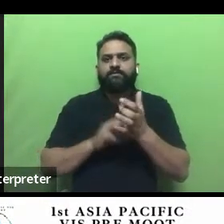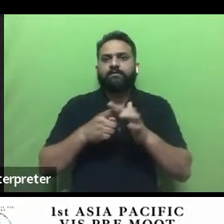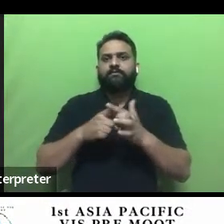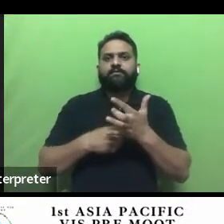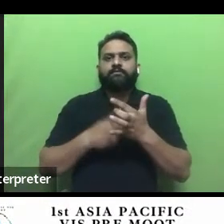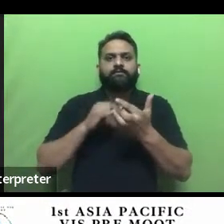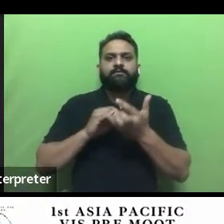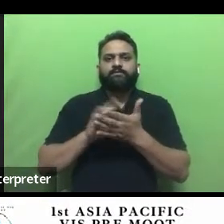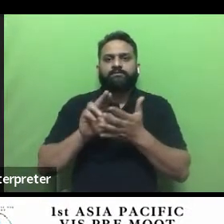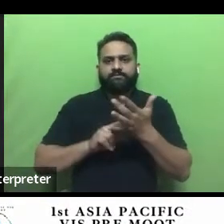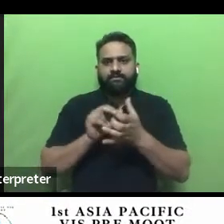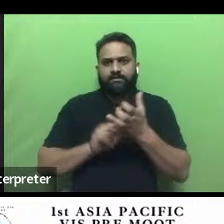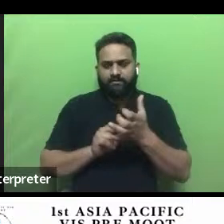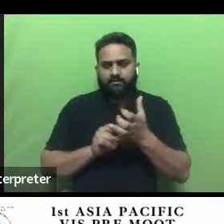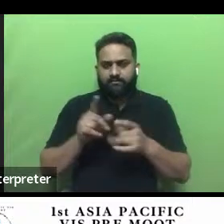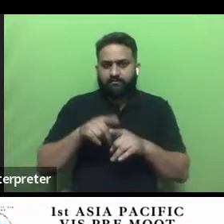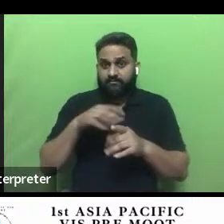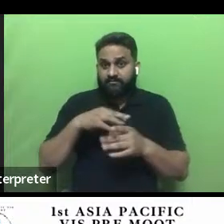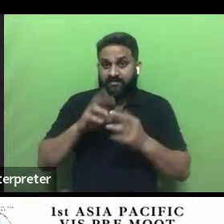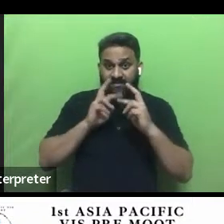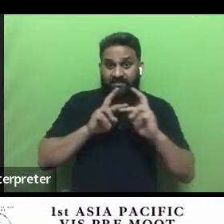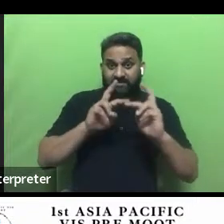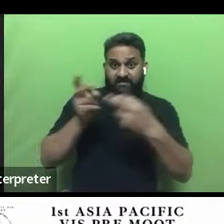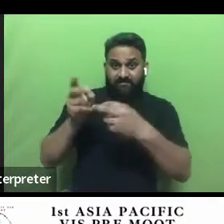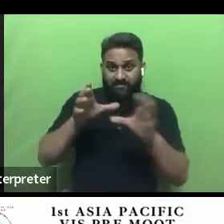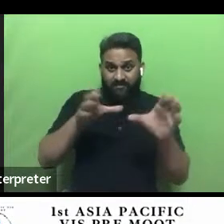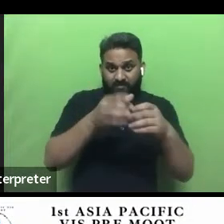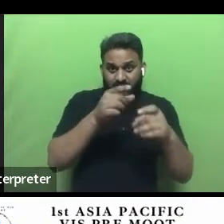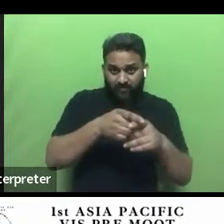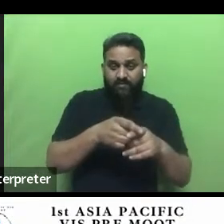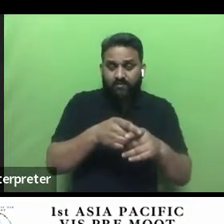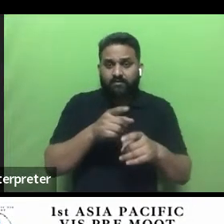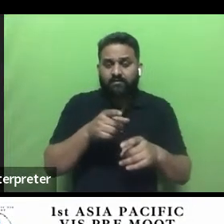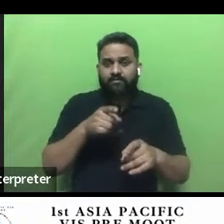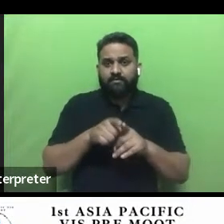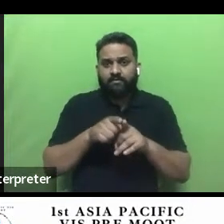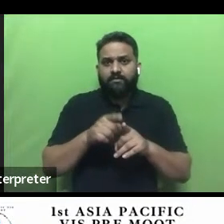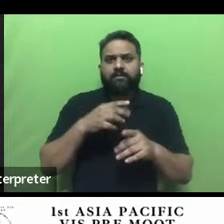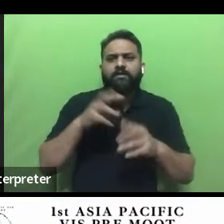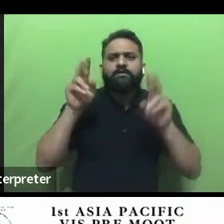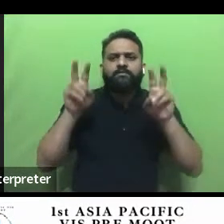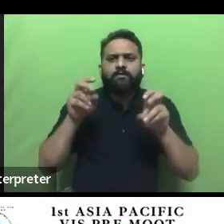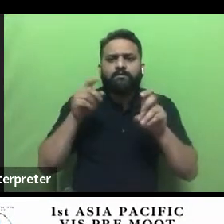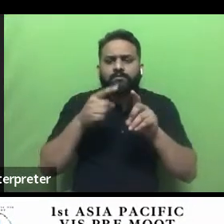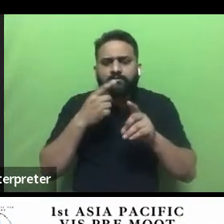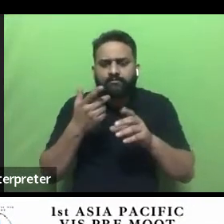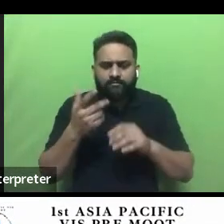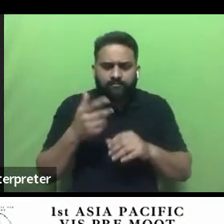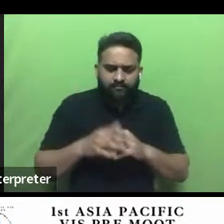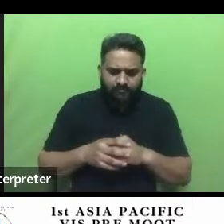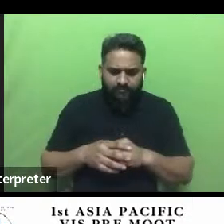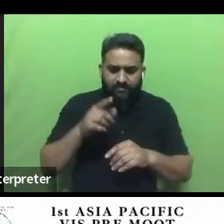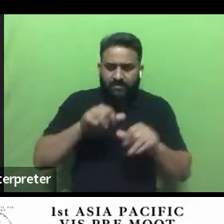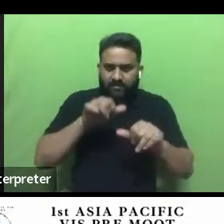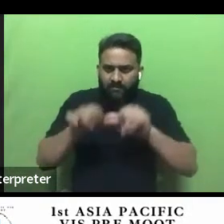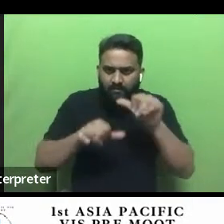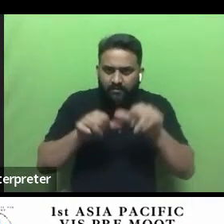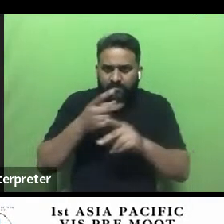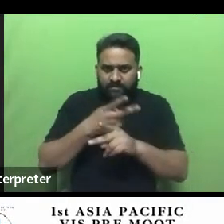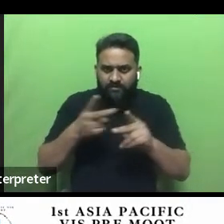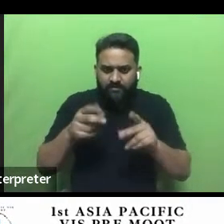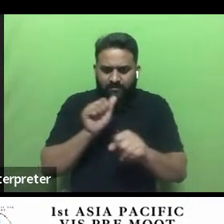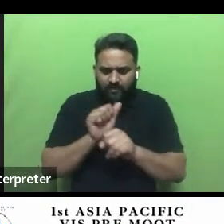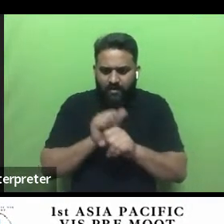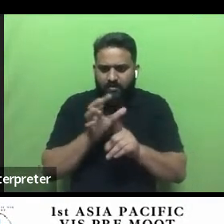counsel on behalf of the respondent, Jaja Biofuel, for issue A, that is the procedural issue in the instant